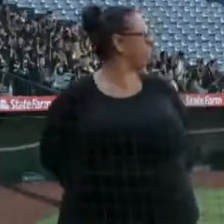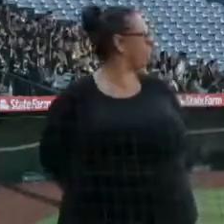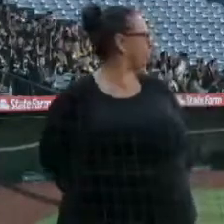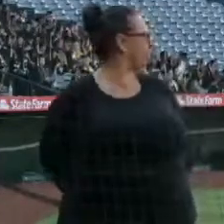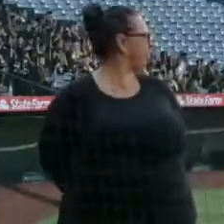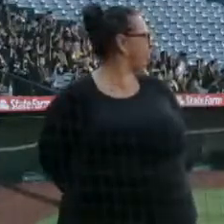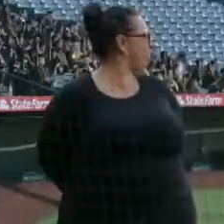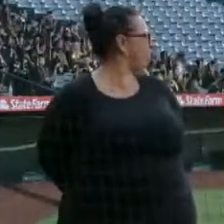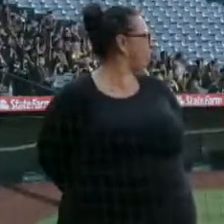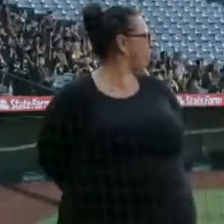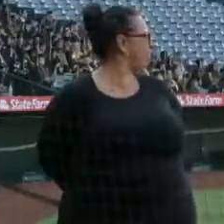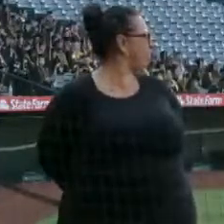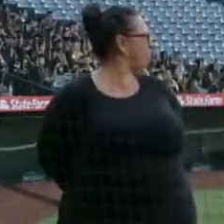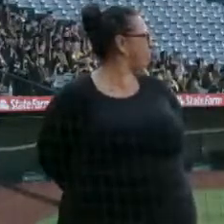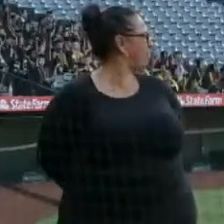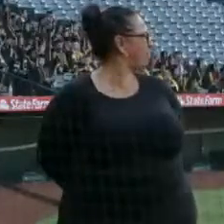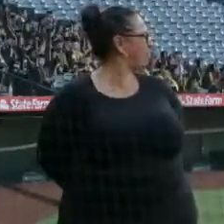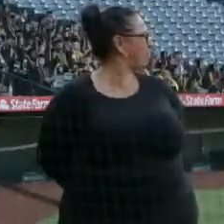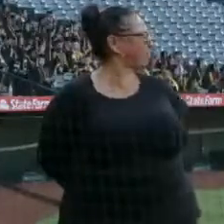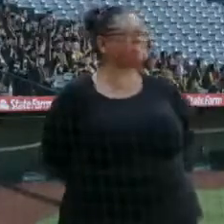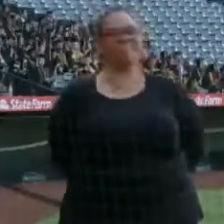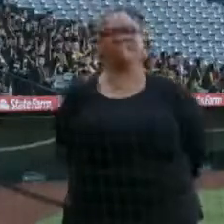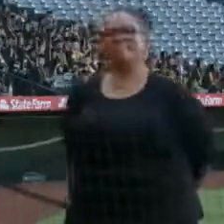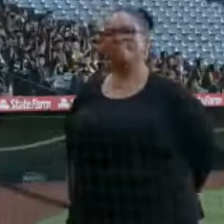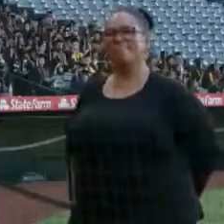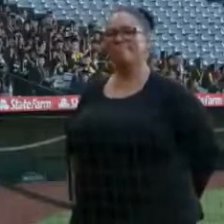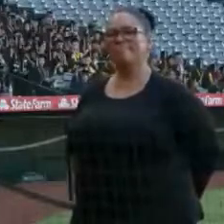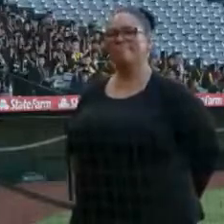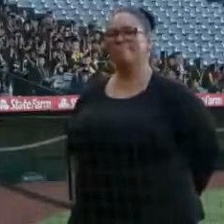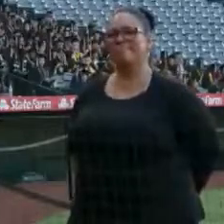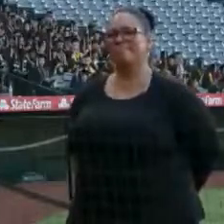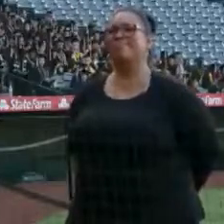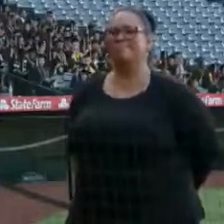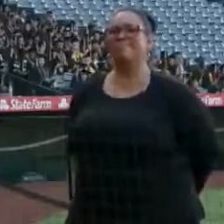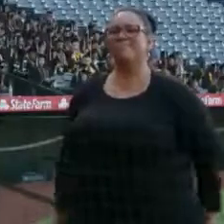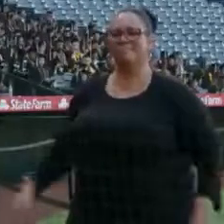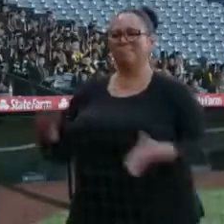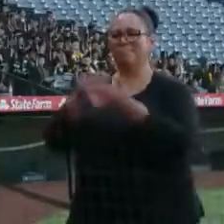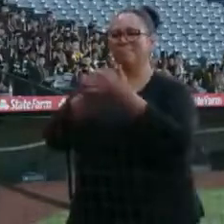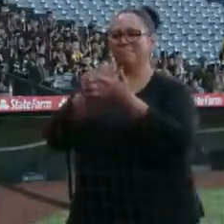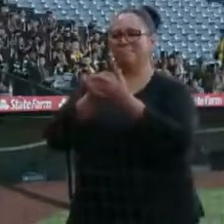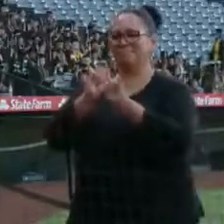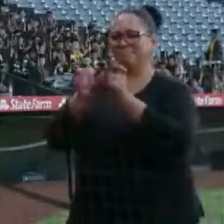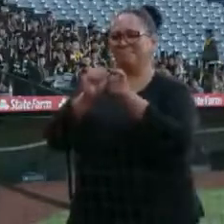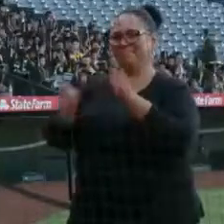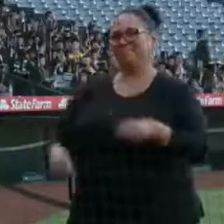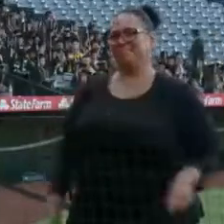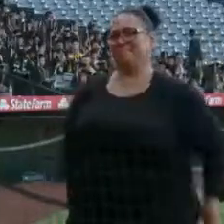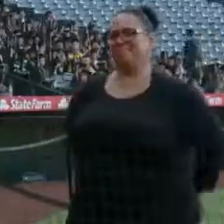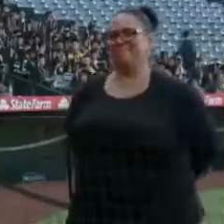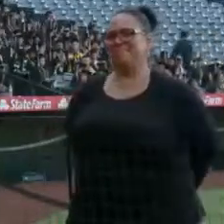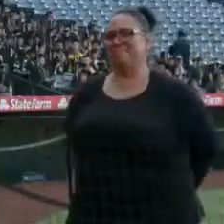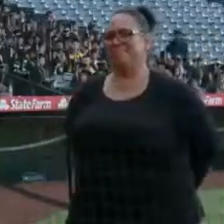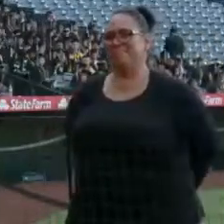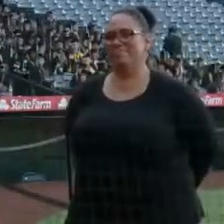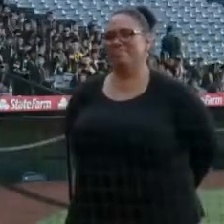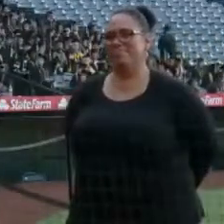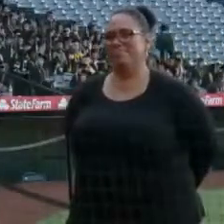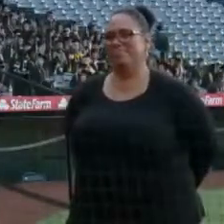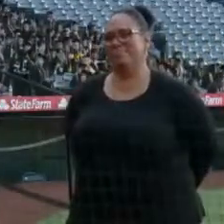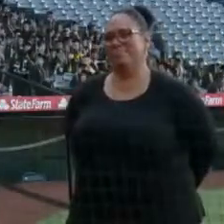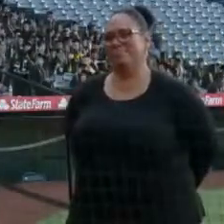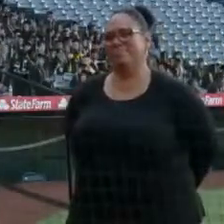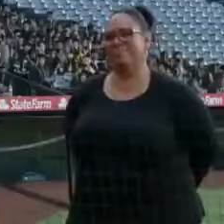Lancaster Scholarship, the recipient is Shanna Bowie from Economics, along with Jiri Deng from